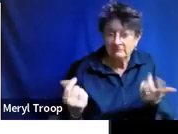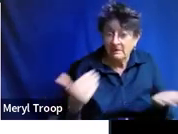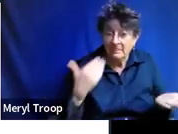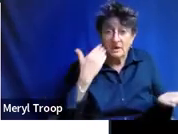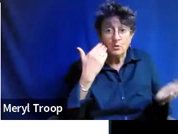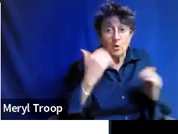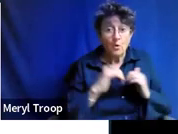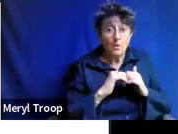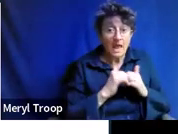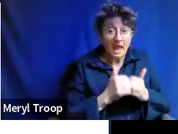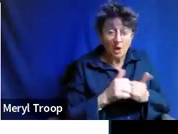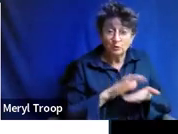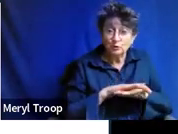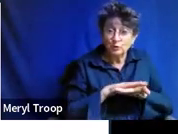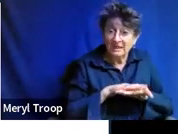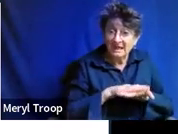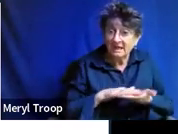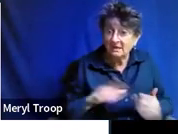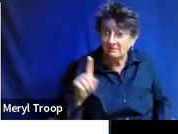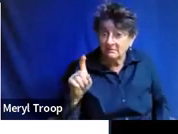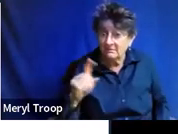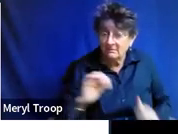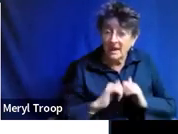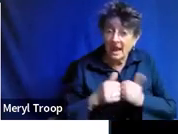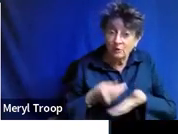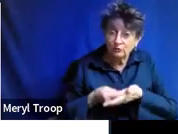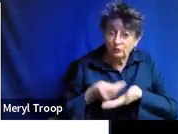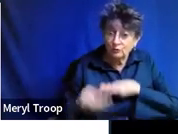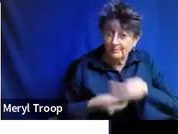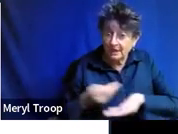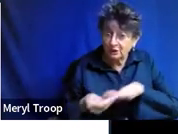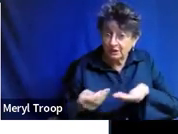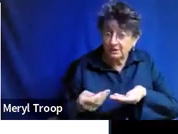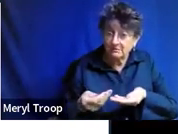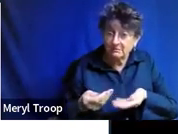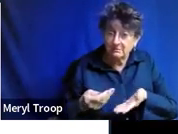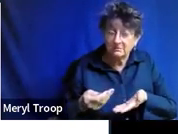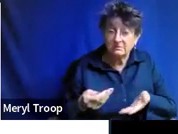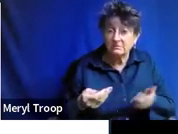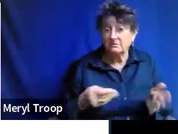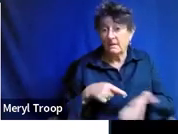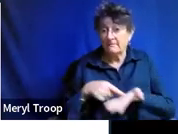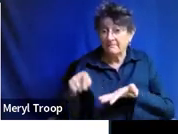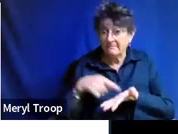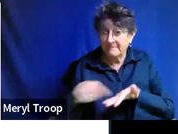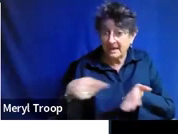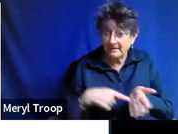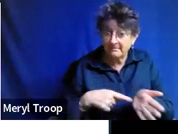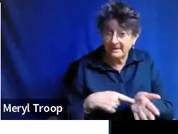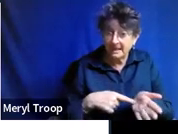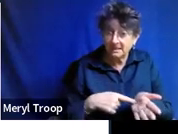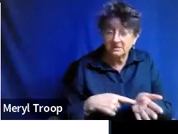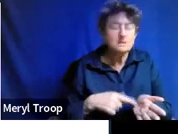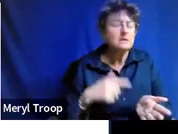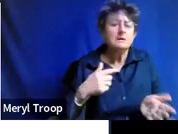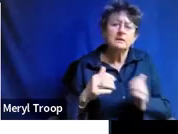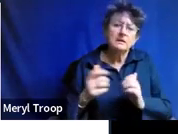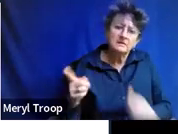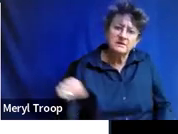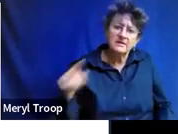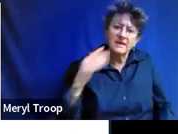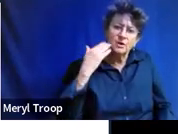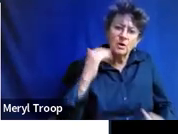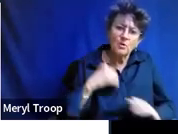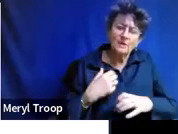how to clean? Do they know how to budget? Do they know how to pay bills? Do they know how to access